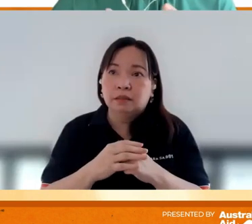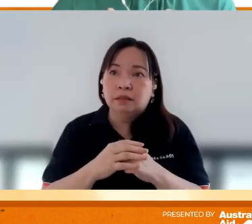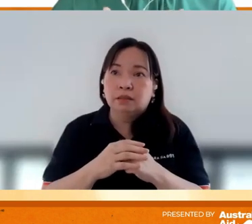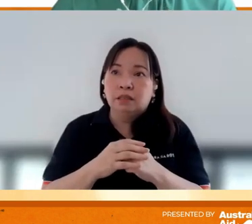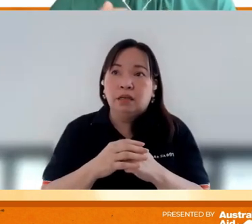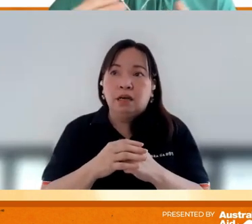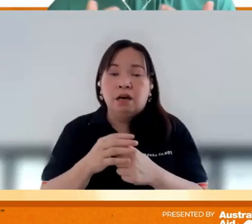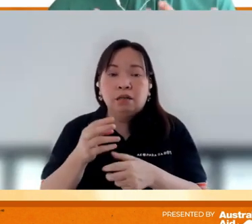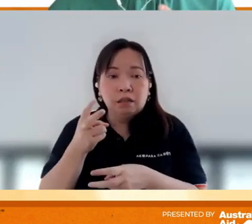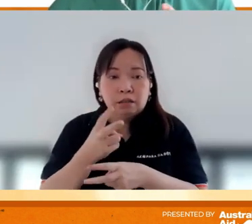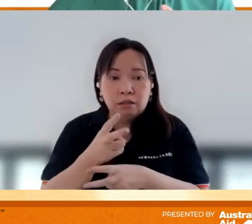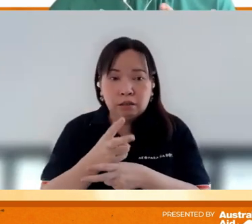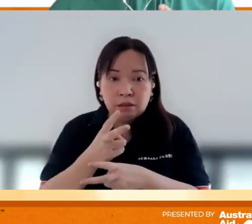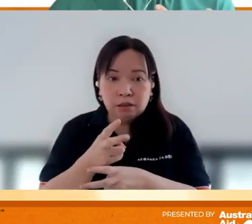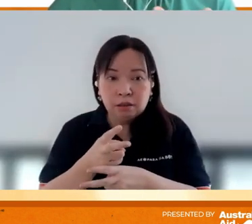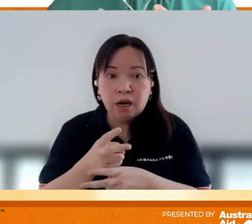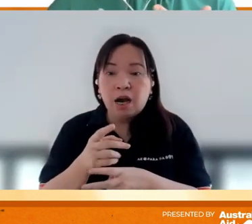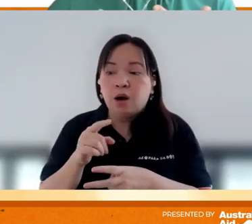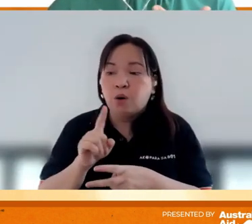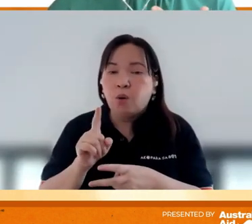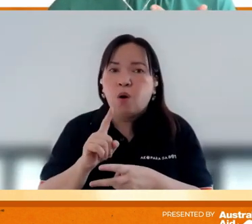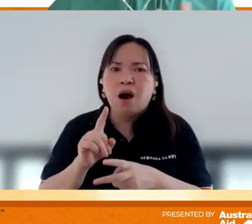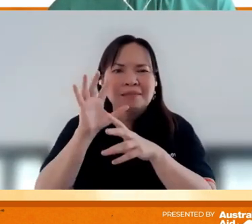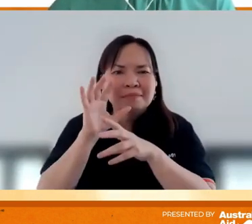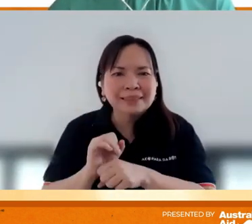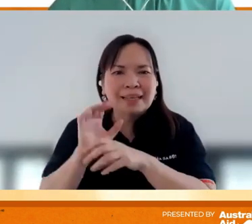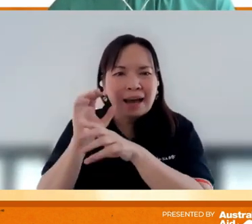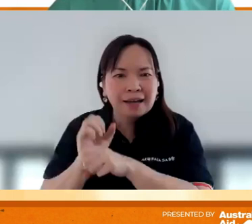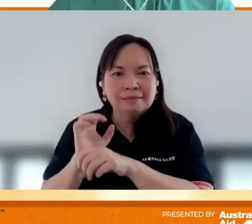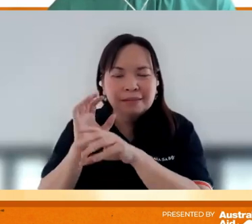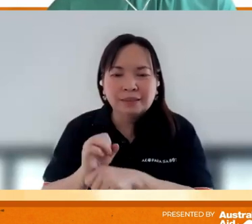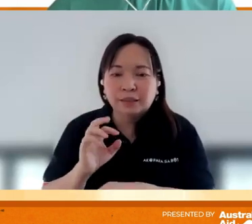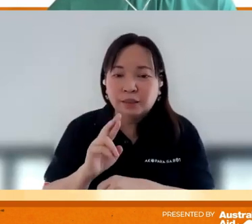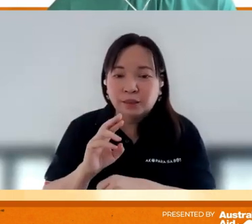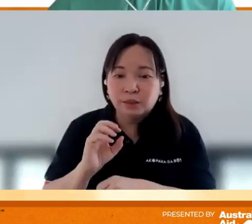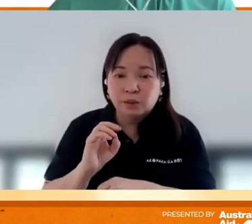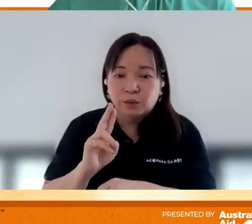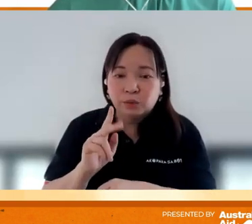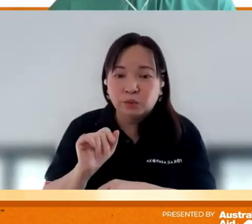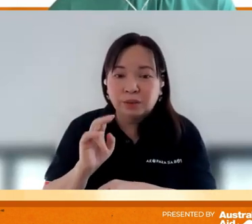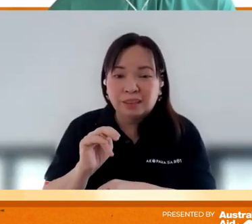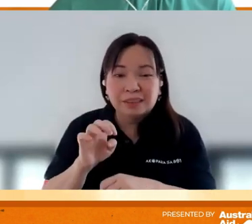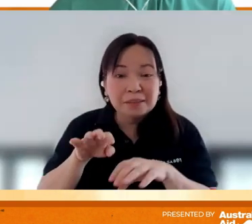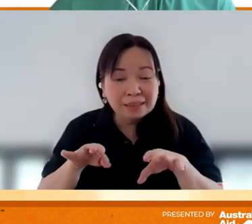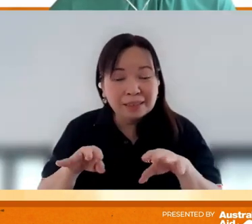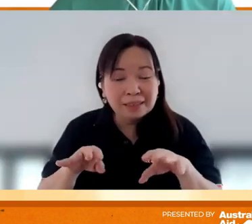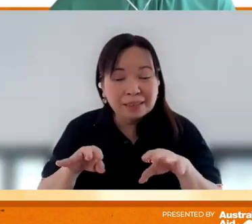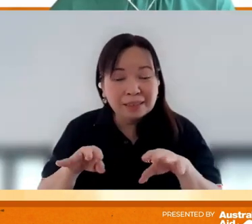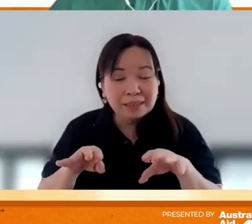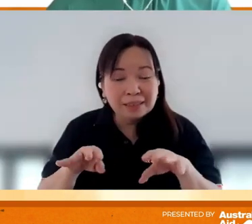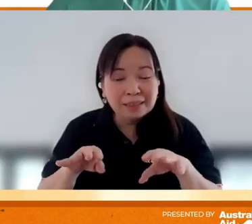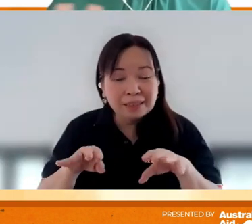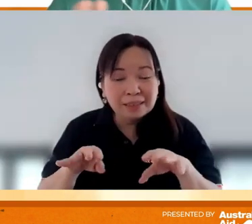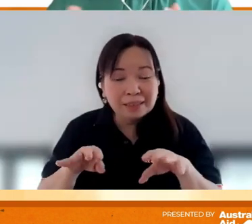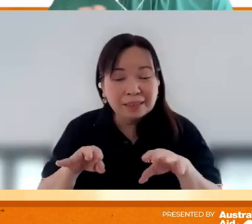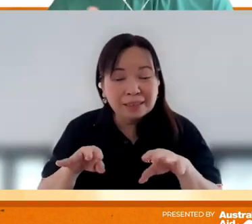maintain yung routine. Okay? Because for this group, napaka-importante yung magkaroon